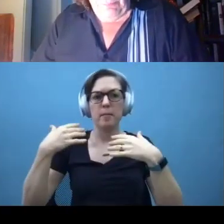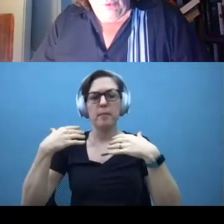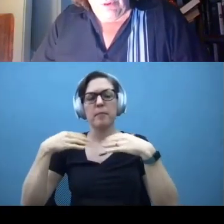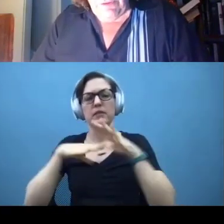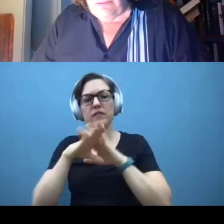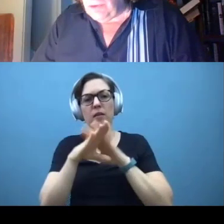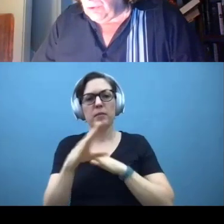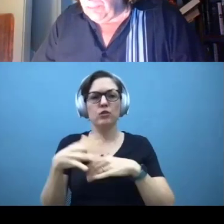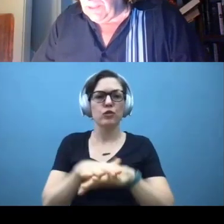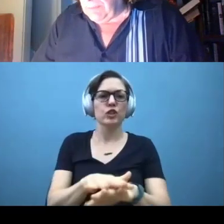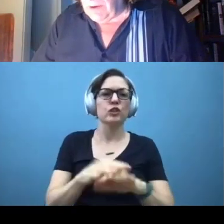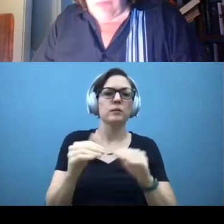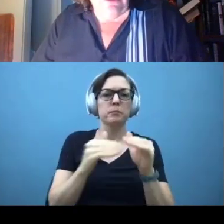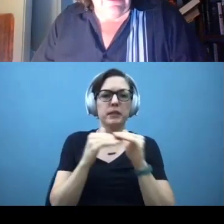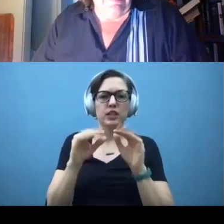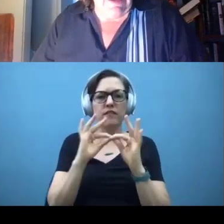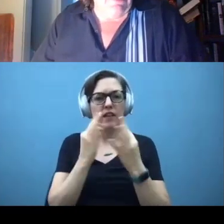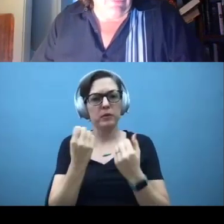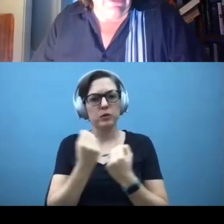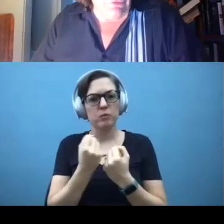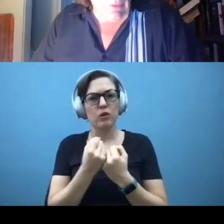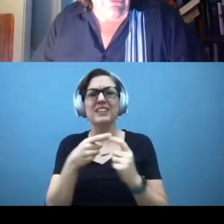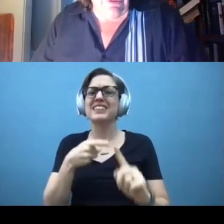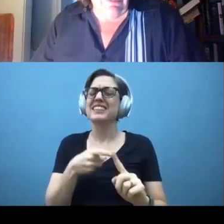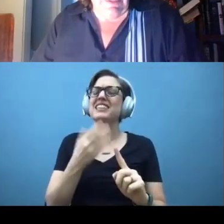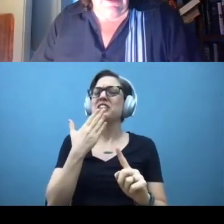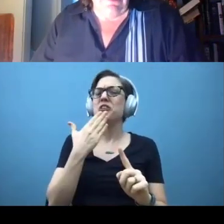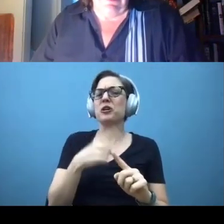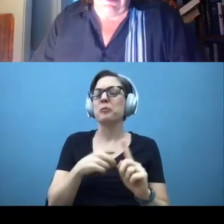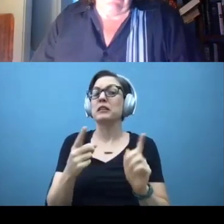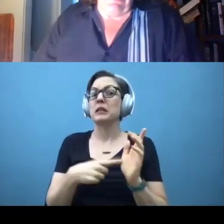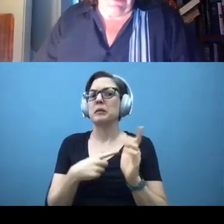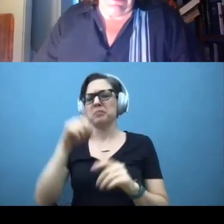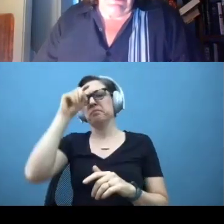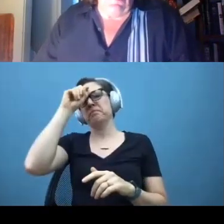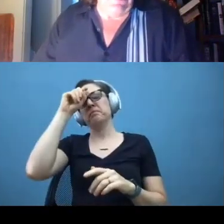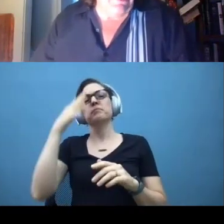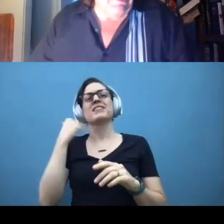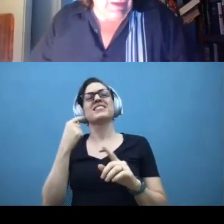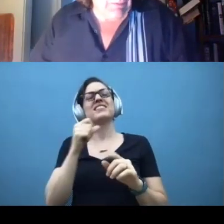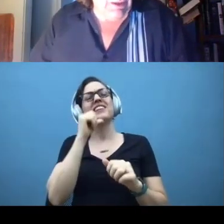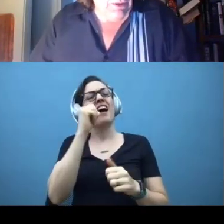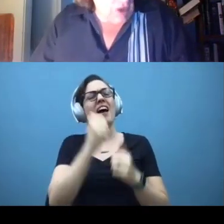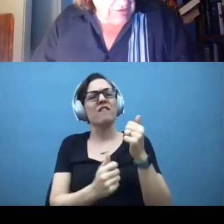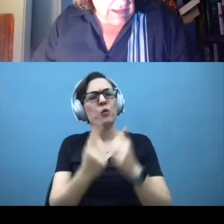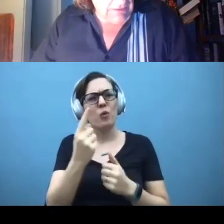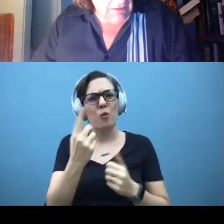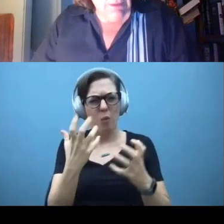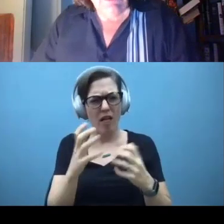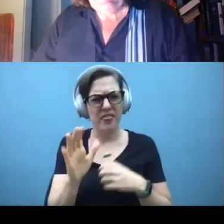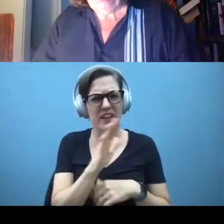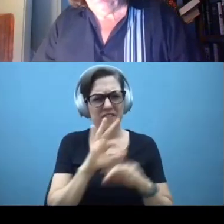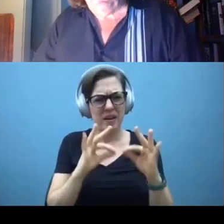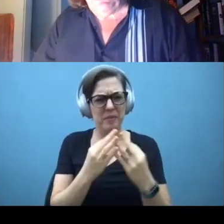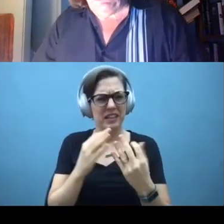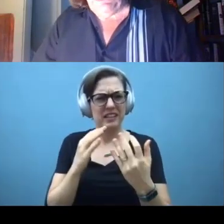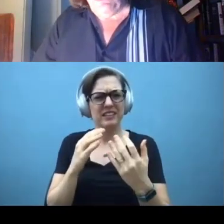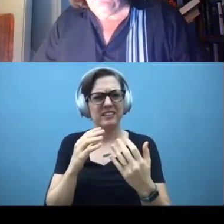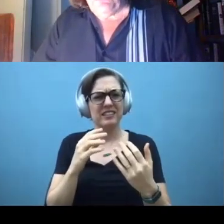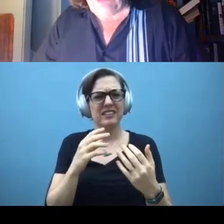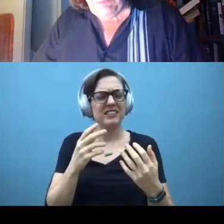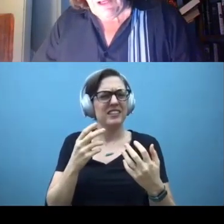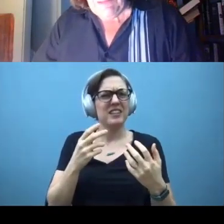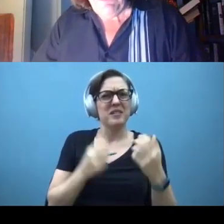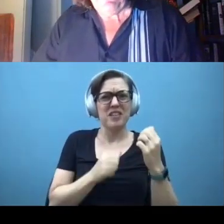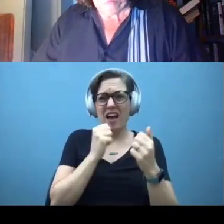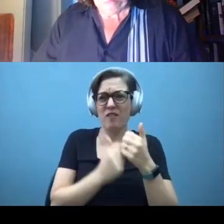family support. This is a good thing, but it also sometimes raises questions because not everybody wants their family contacted. So, and